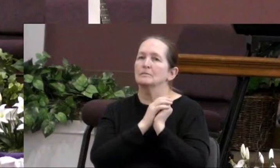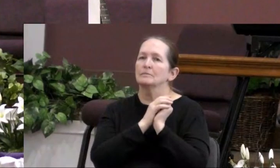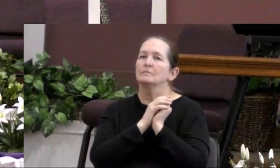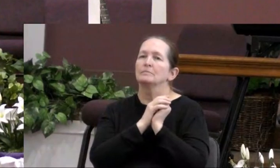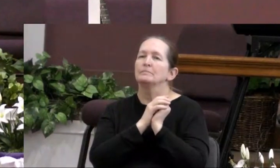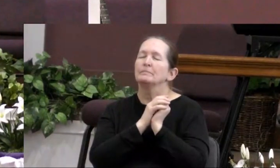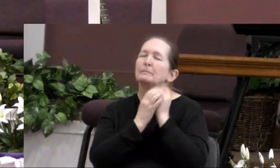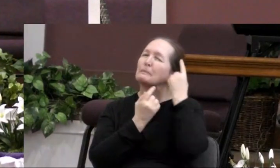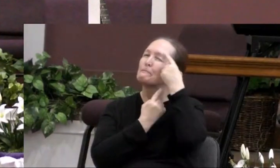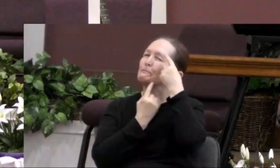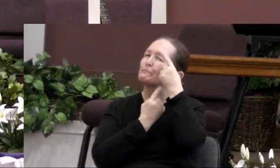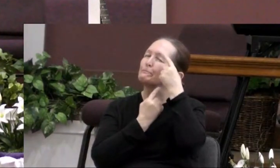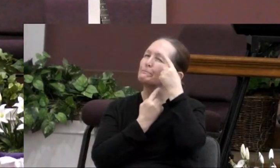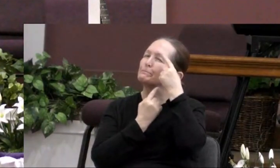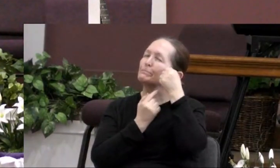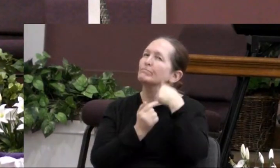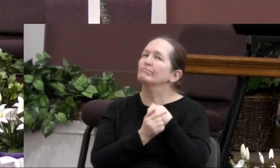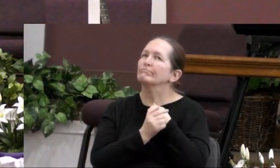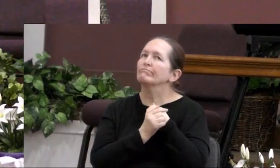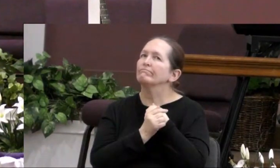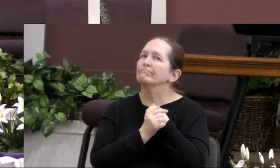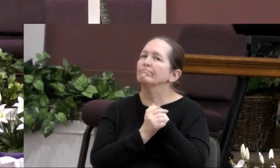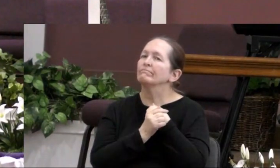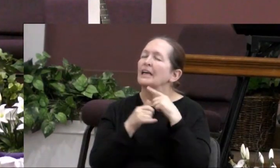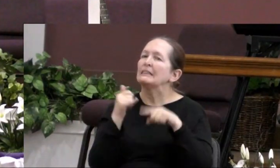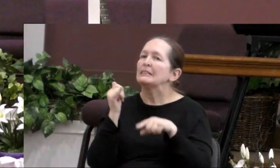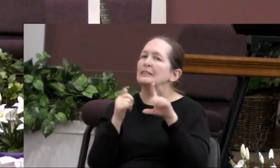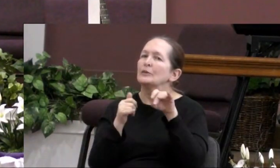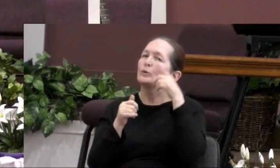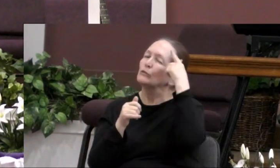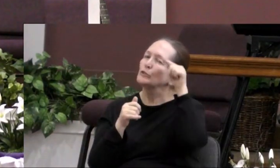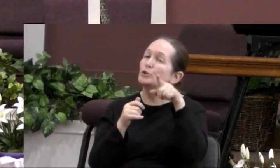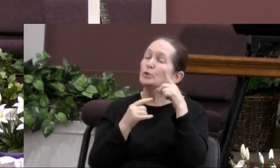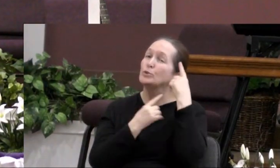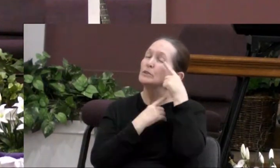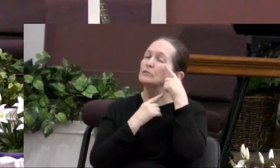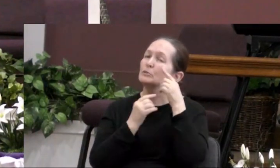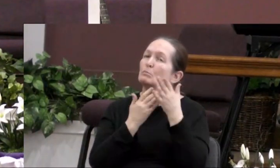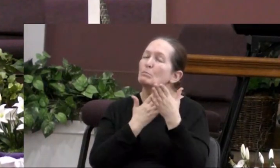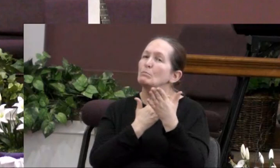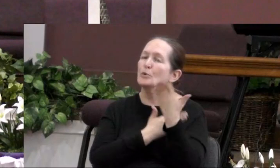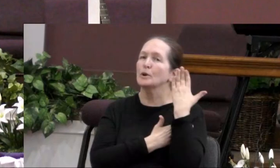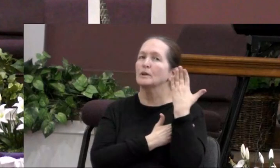I wonder, the last question for you to consider this morning: